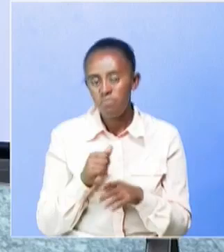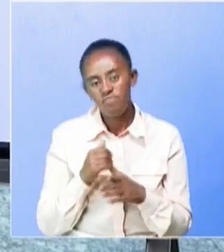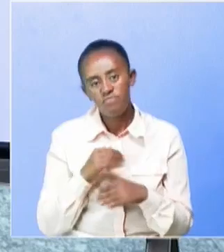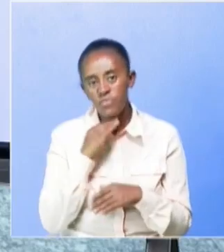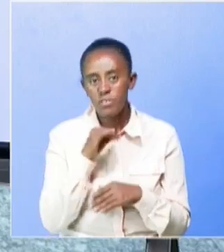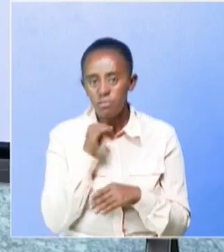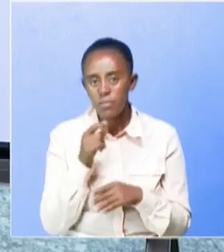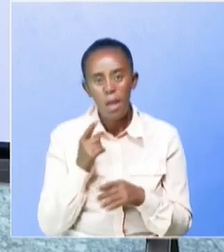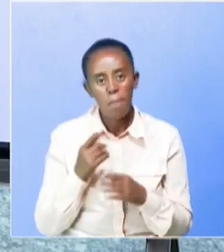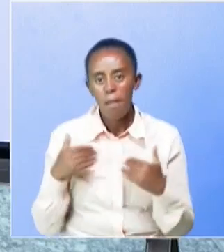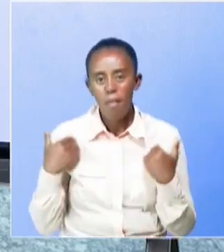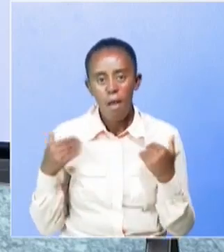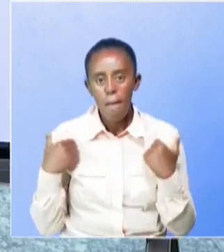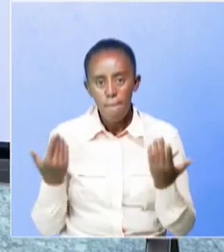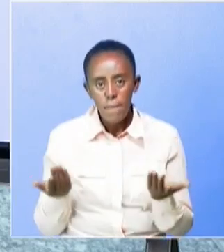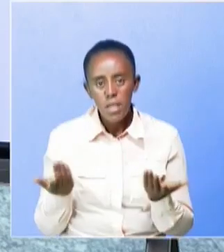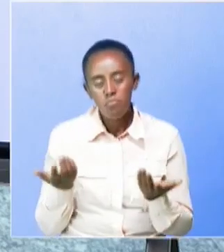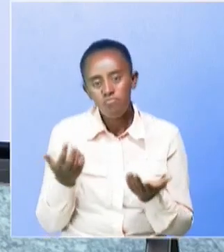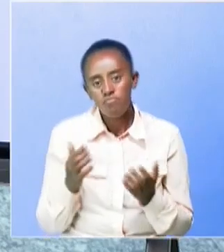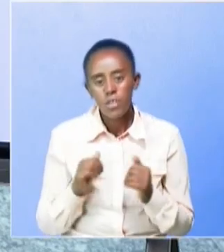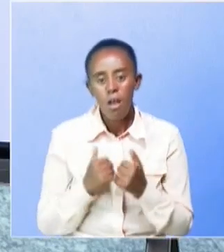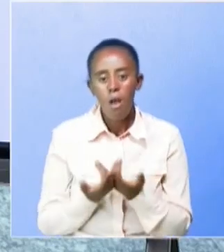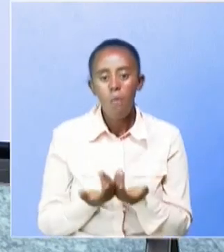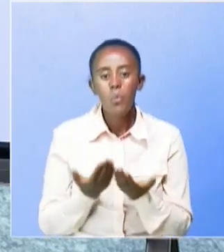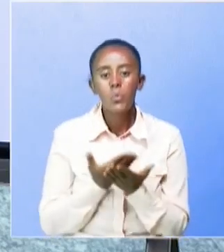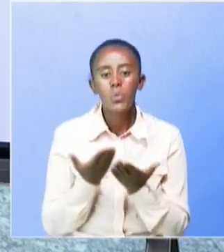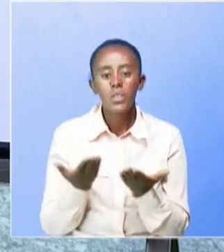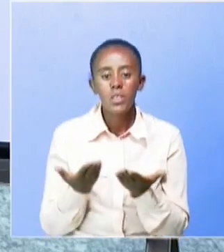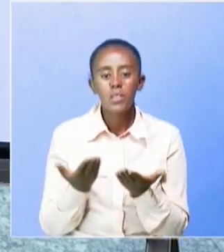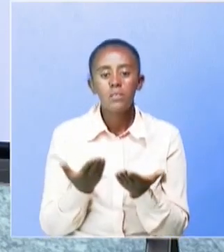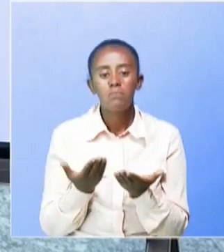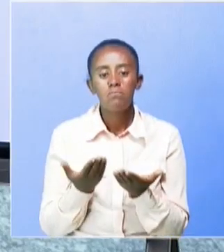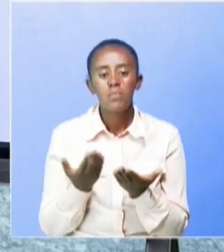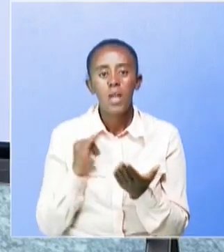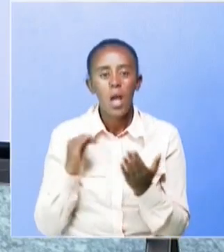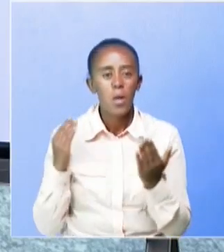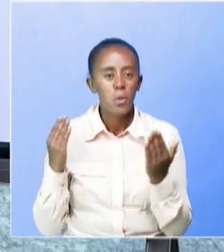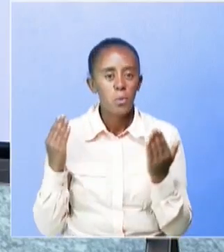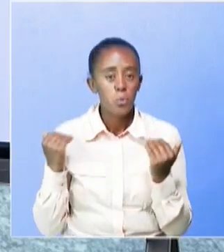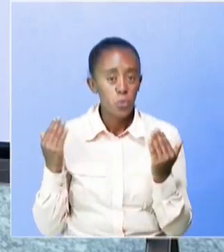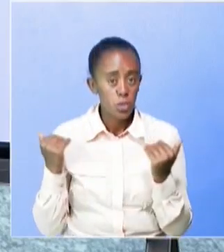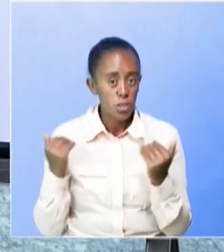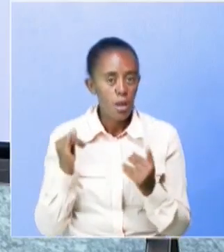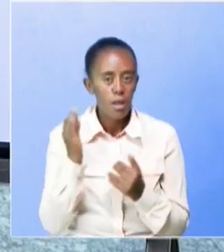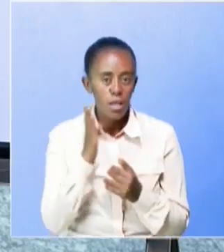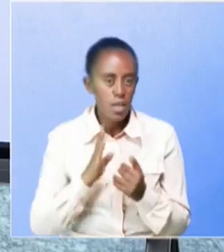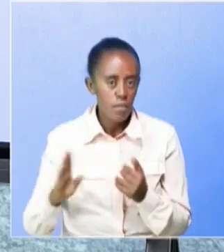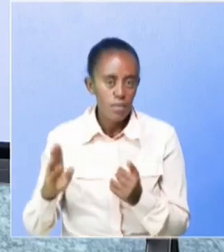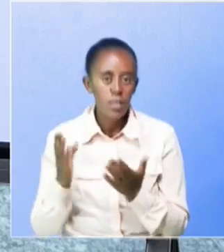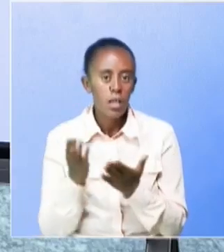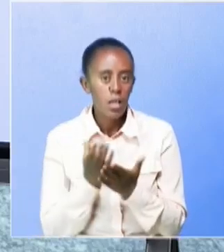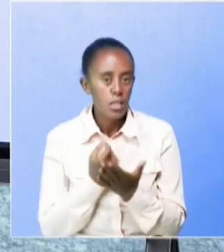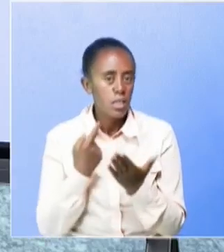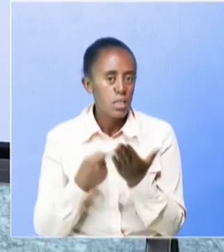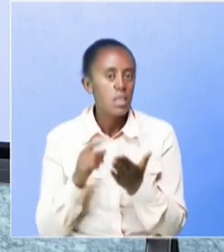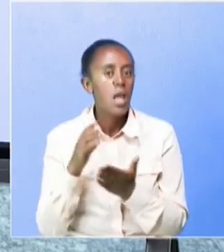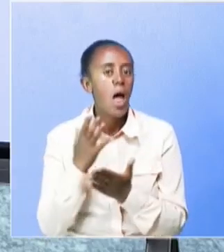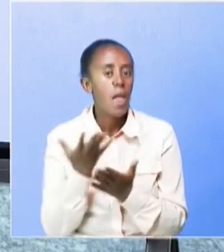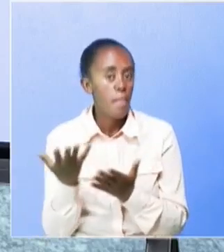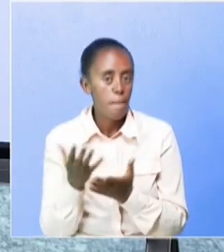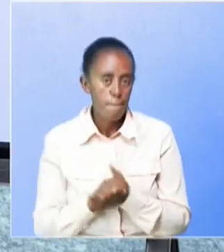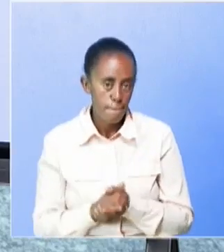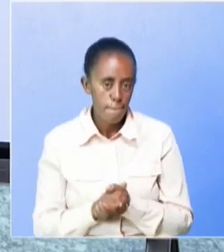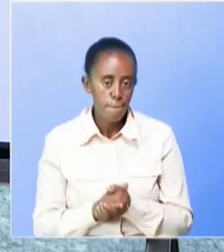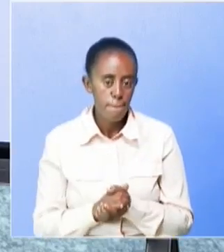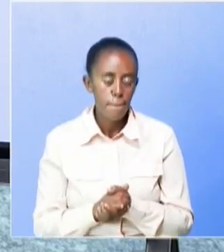I am not happy with how things have turned out. I wished I had never taken this item.